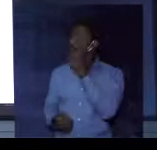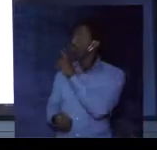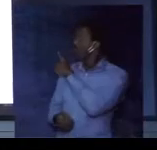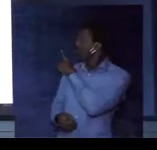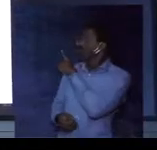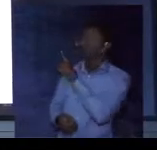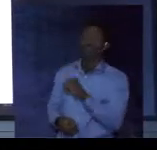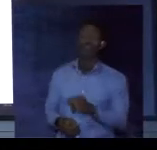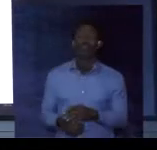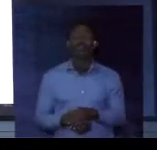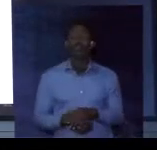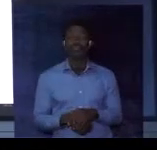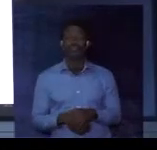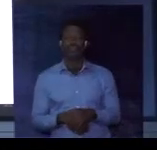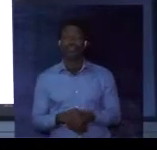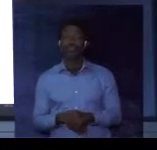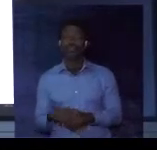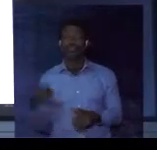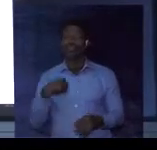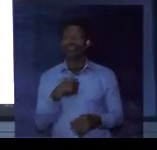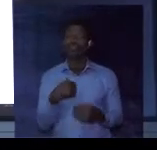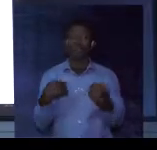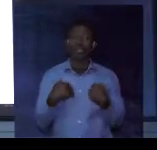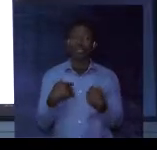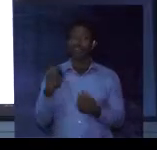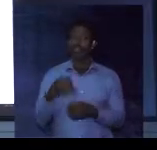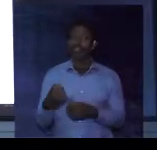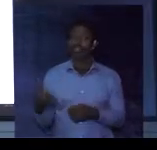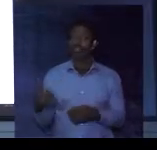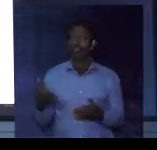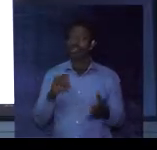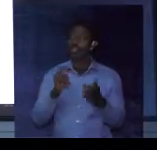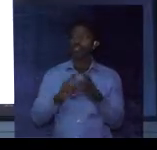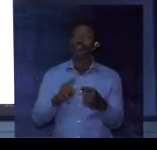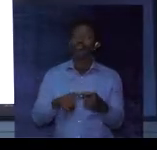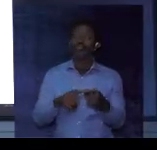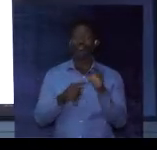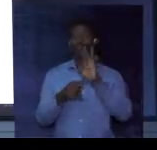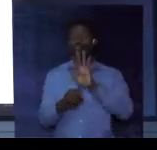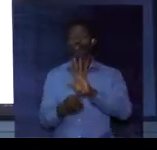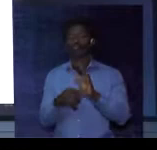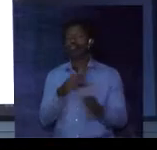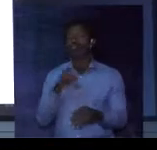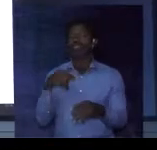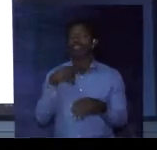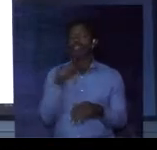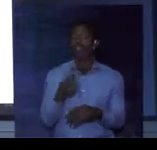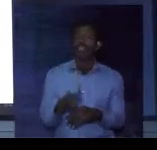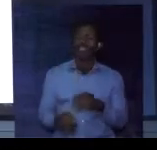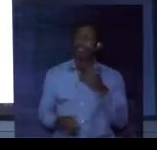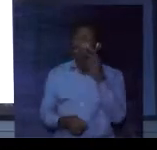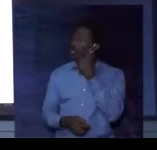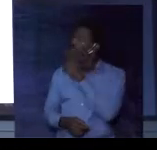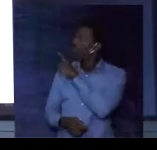how it's moving with speed. So we have the instrument here to show, and it